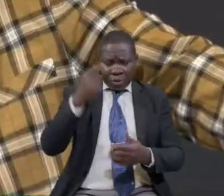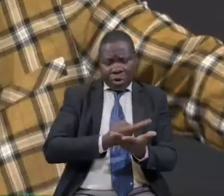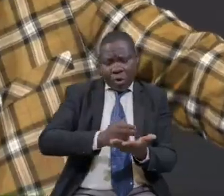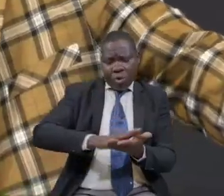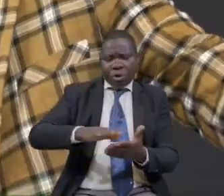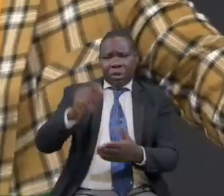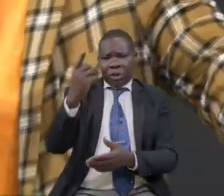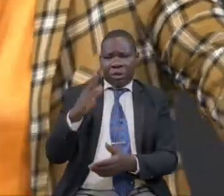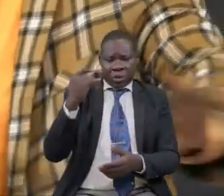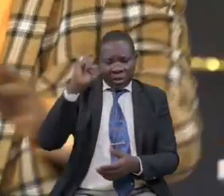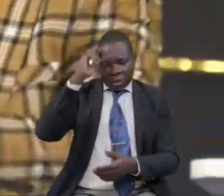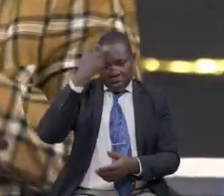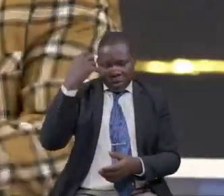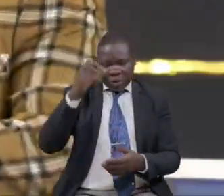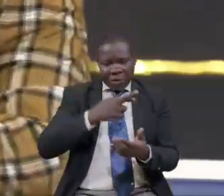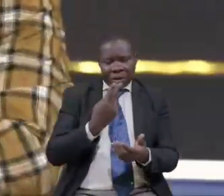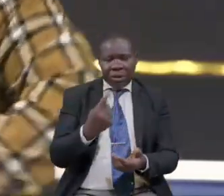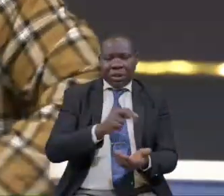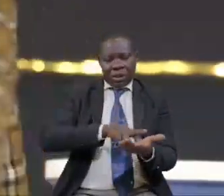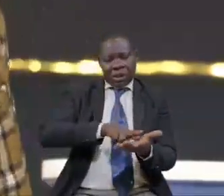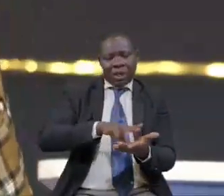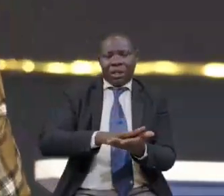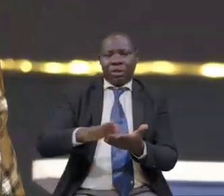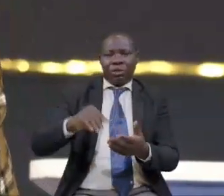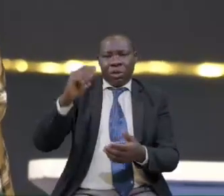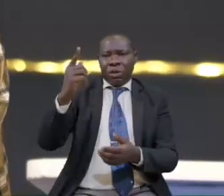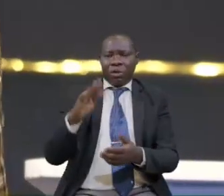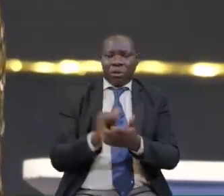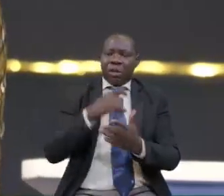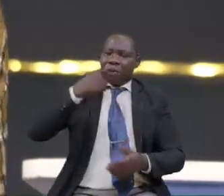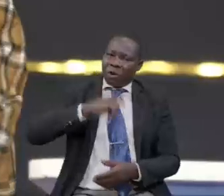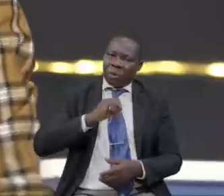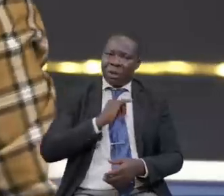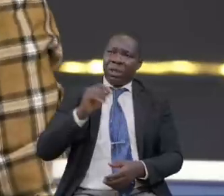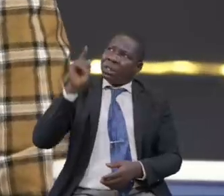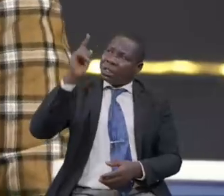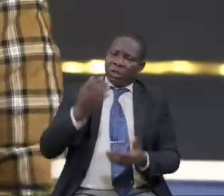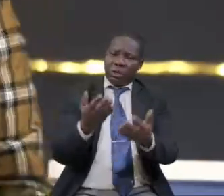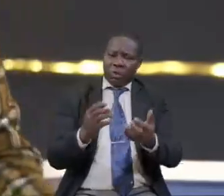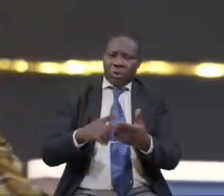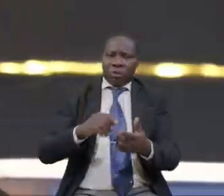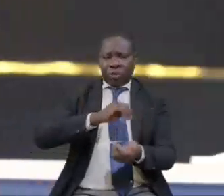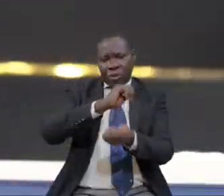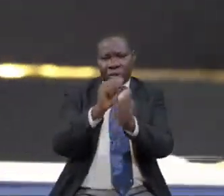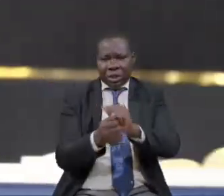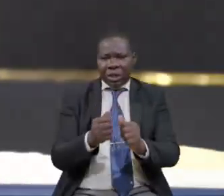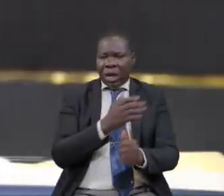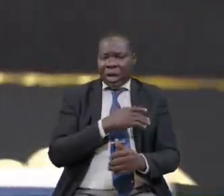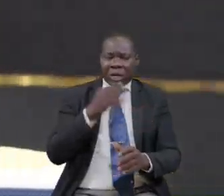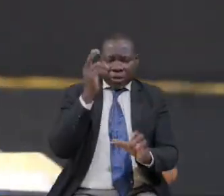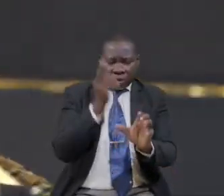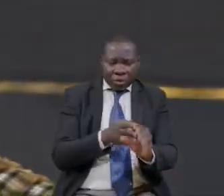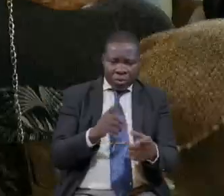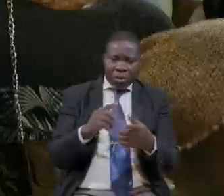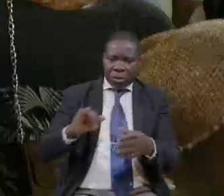righteous God, the government that commands, he wants a change and conformity to Christ in our life, how can he tell